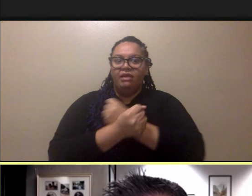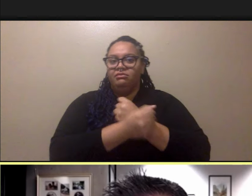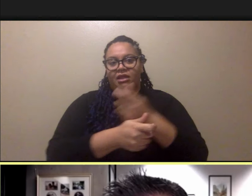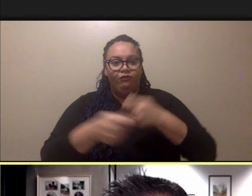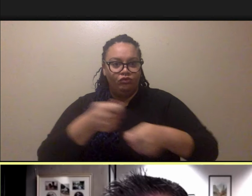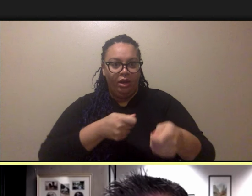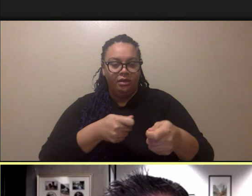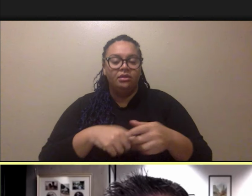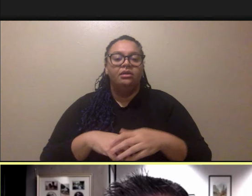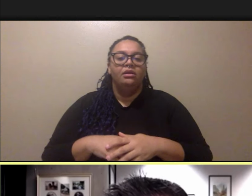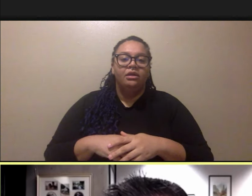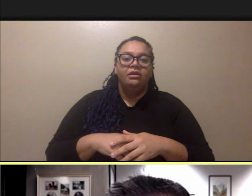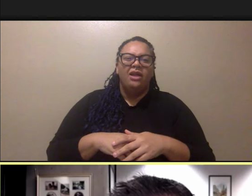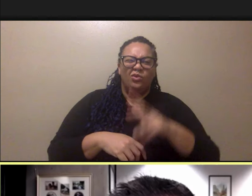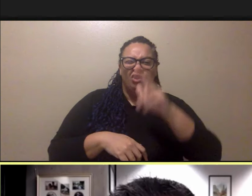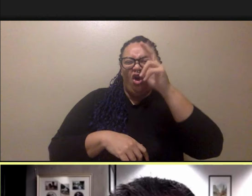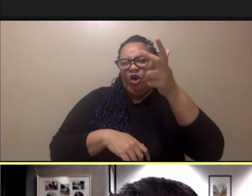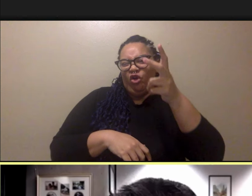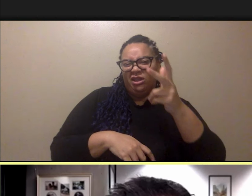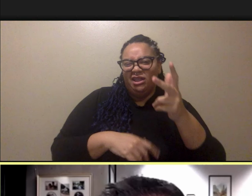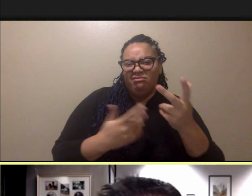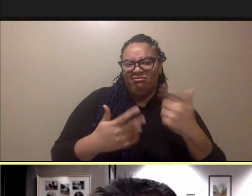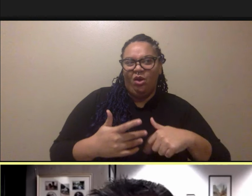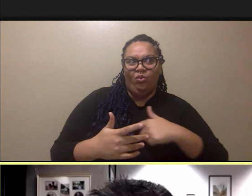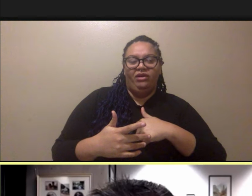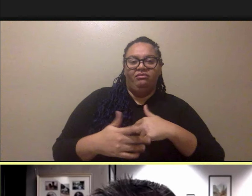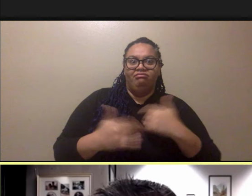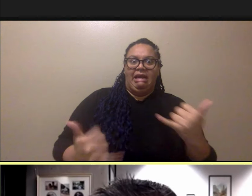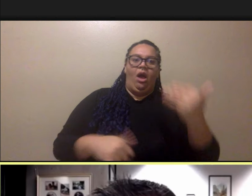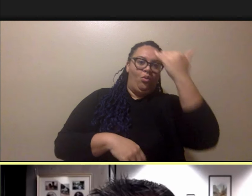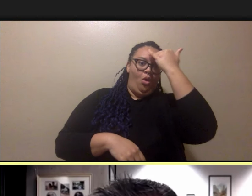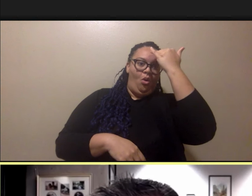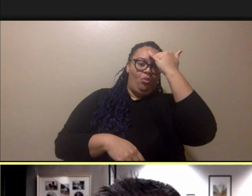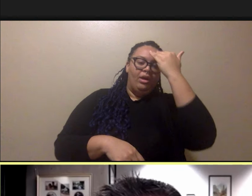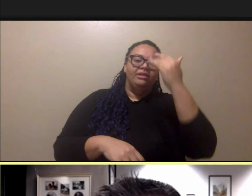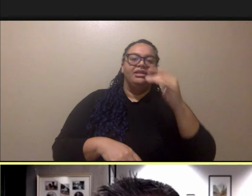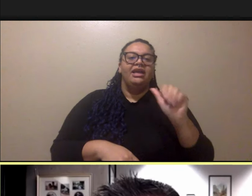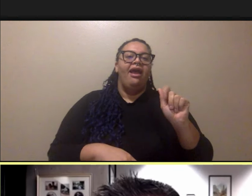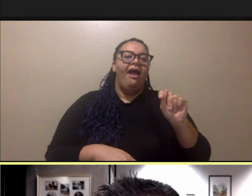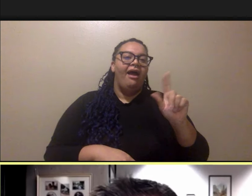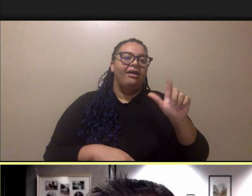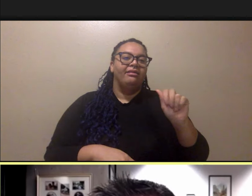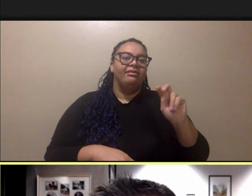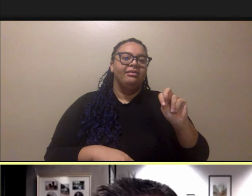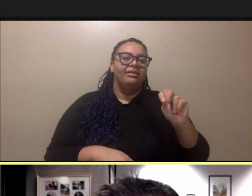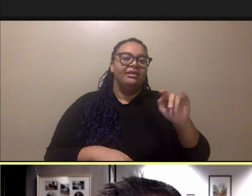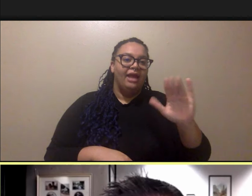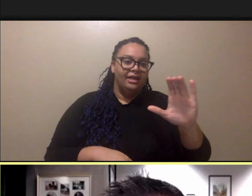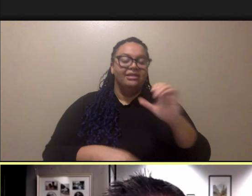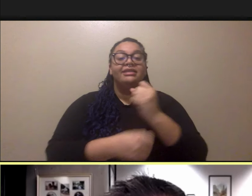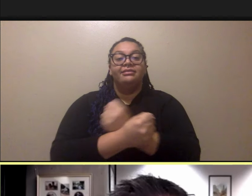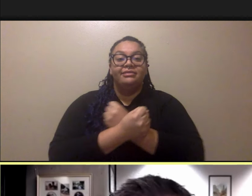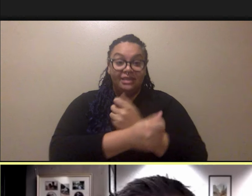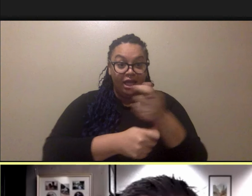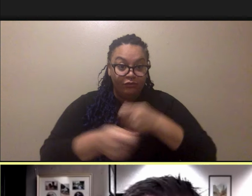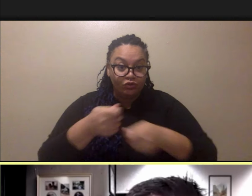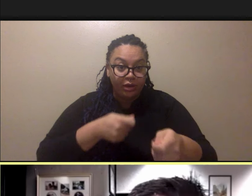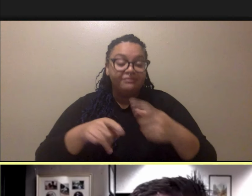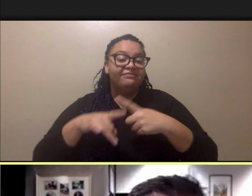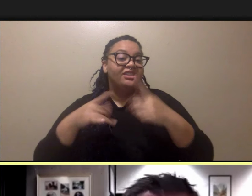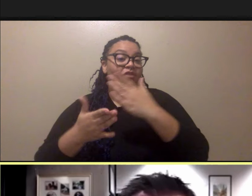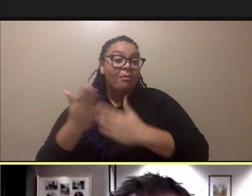kind of the rudimentary early versions of what we'd come to know as the Atlantic slave trade, going in between different parts of Africa and to and